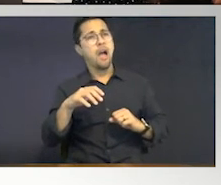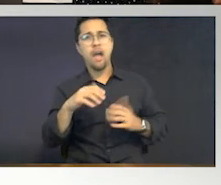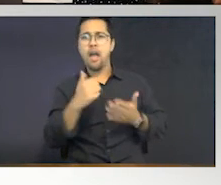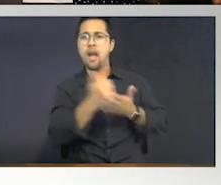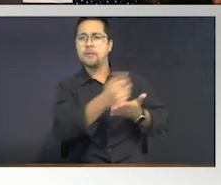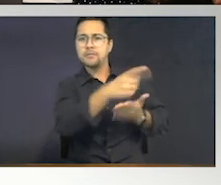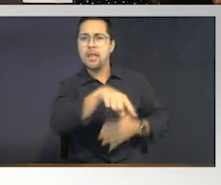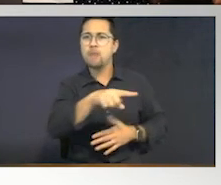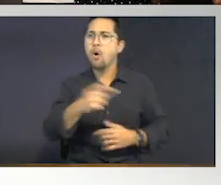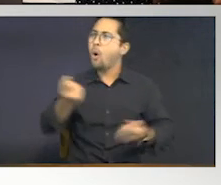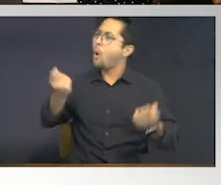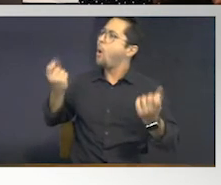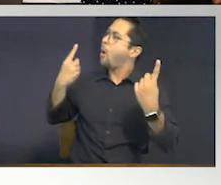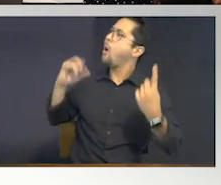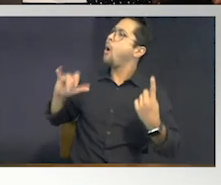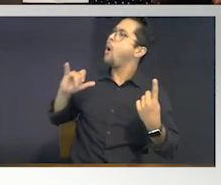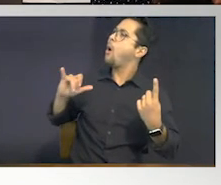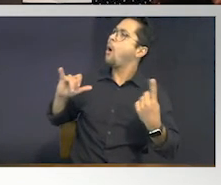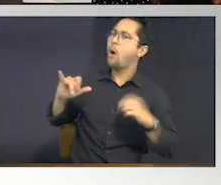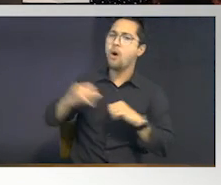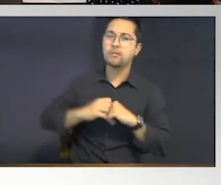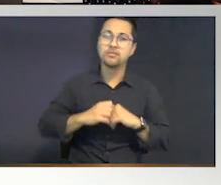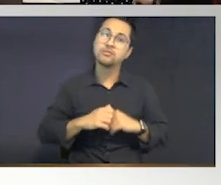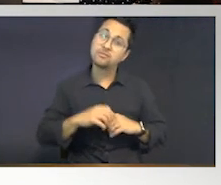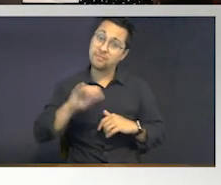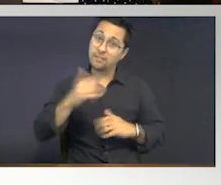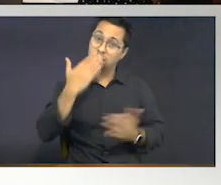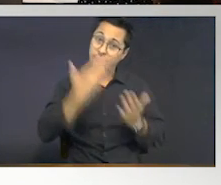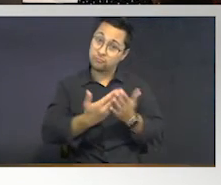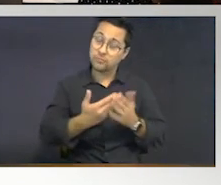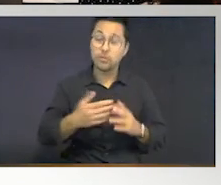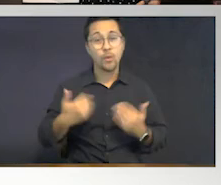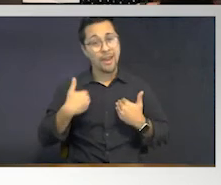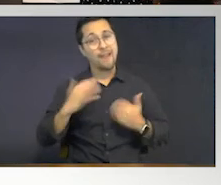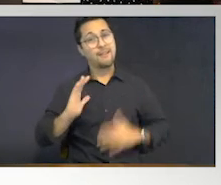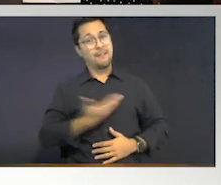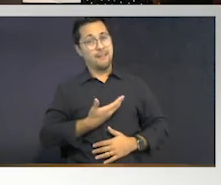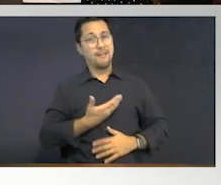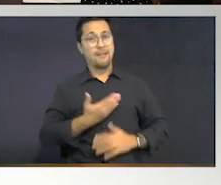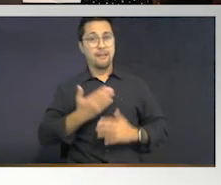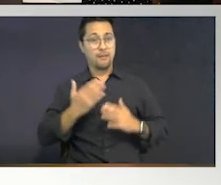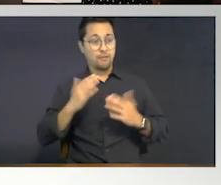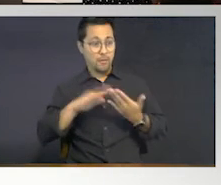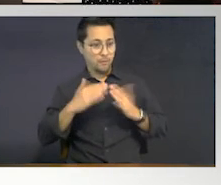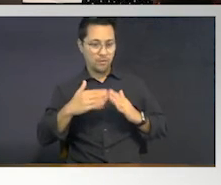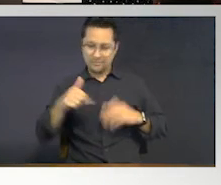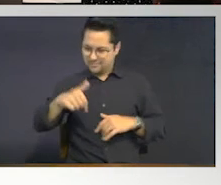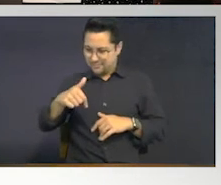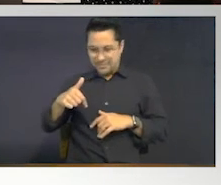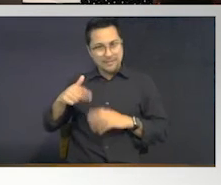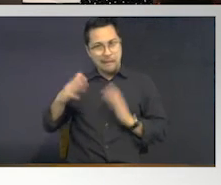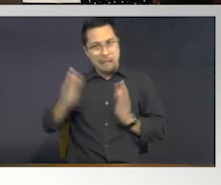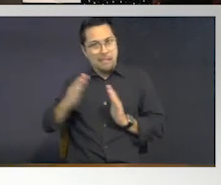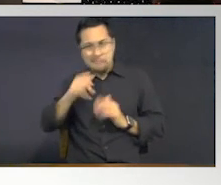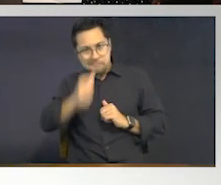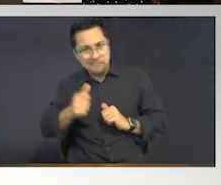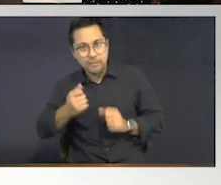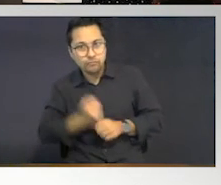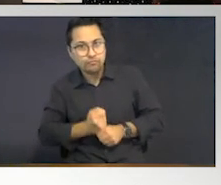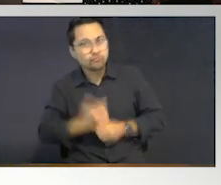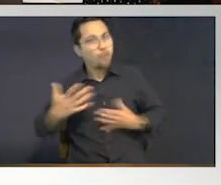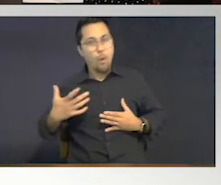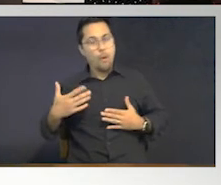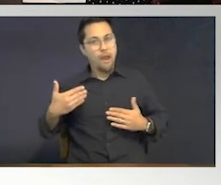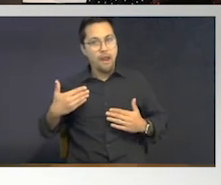a good thing, So we do have our little community. We're not little, we're growing. This Family Cafe is amazing every